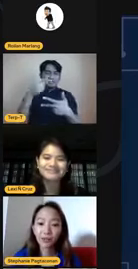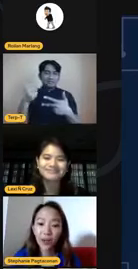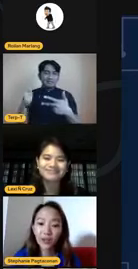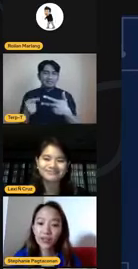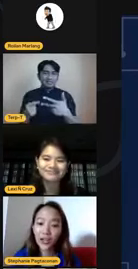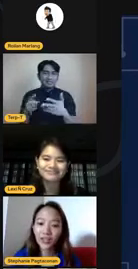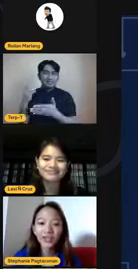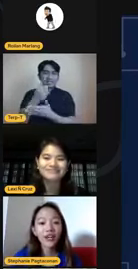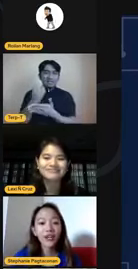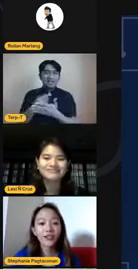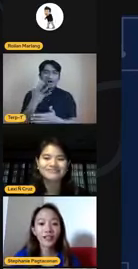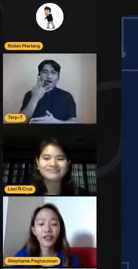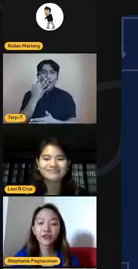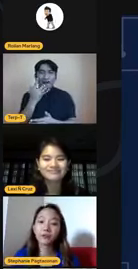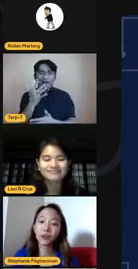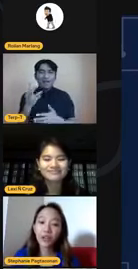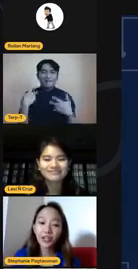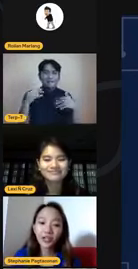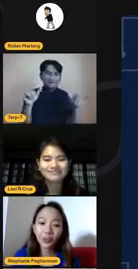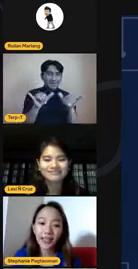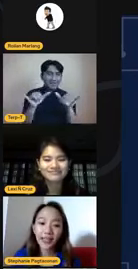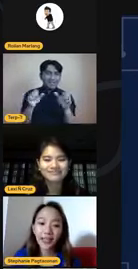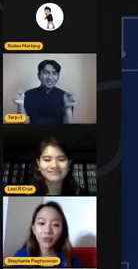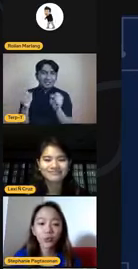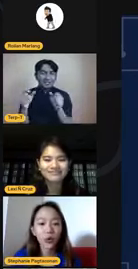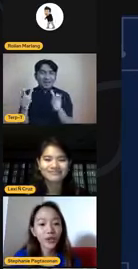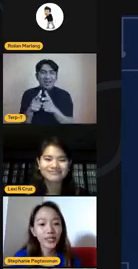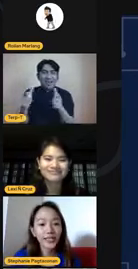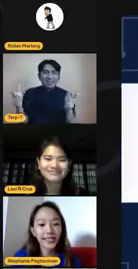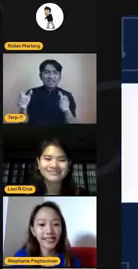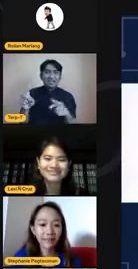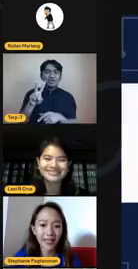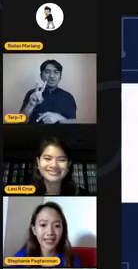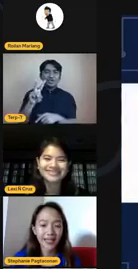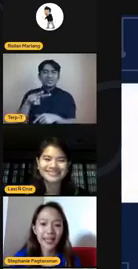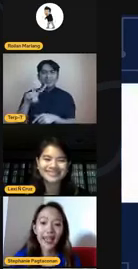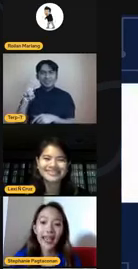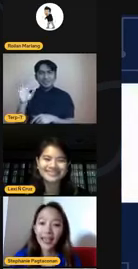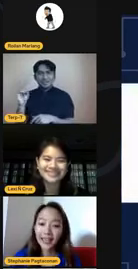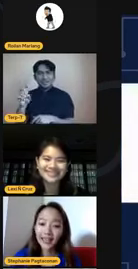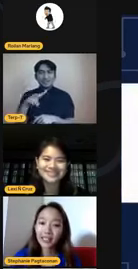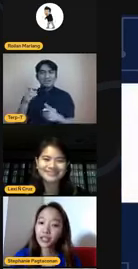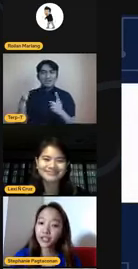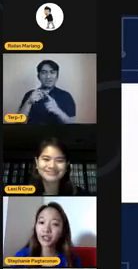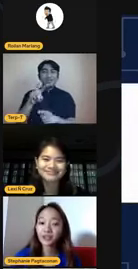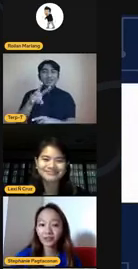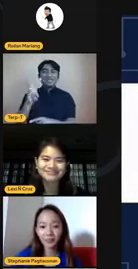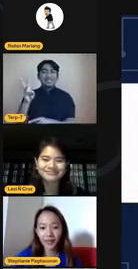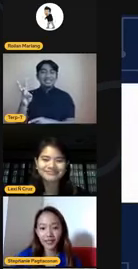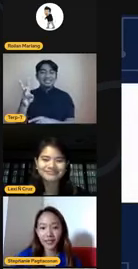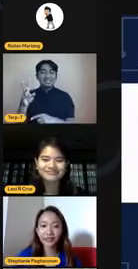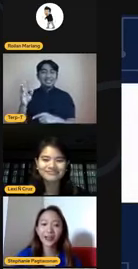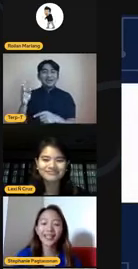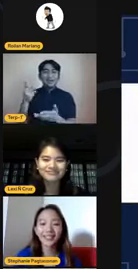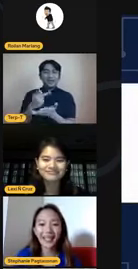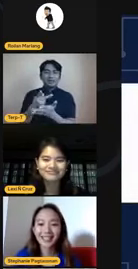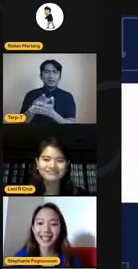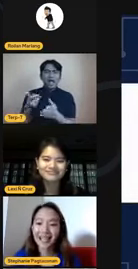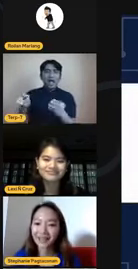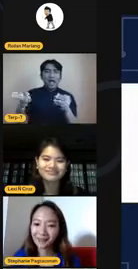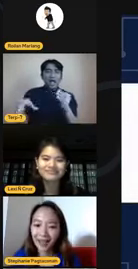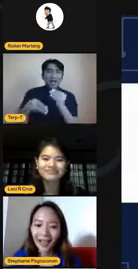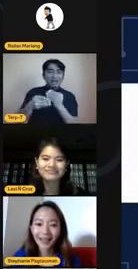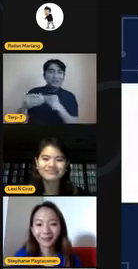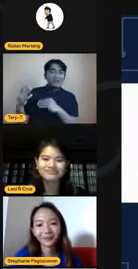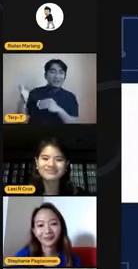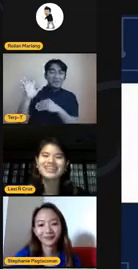sizes small to large, ranging from 220 to 260 pesos, and additional 50 pesos for the text